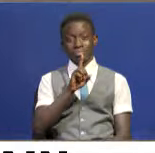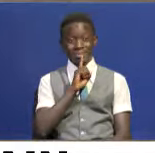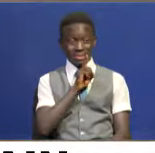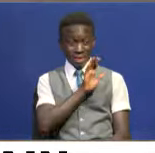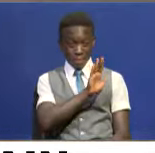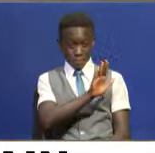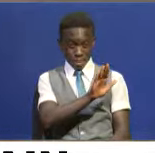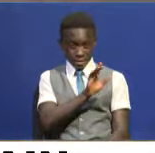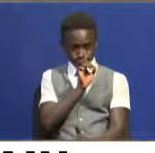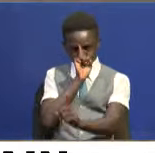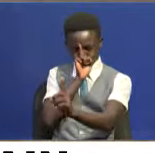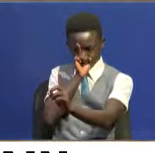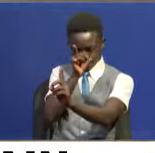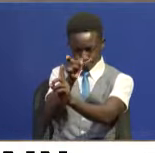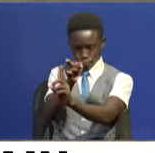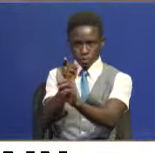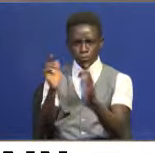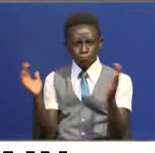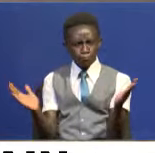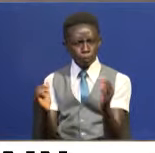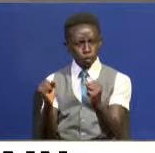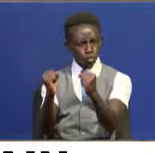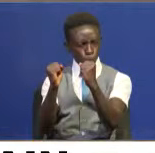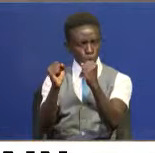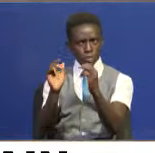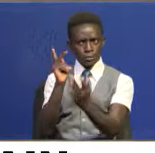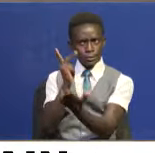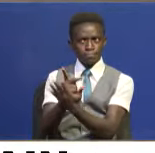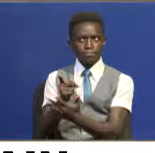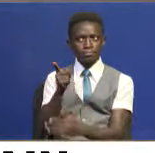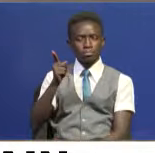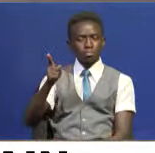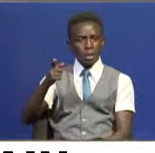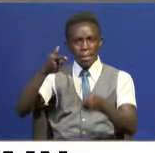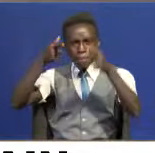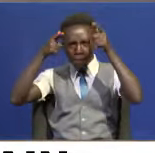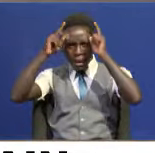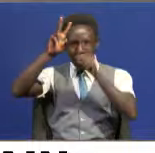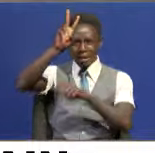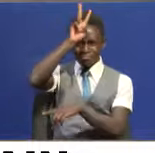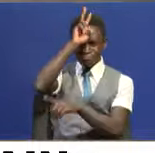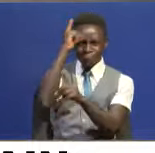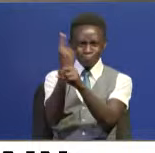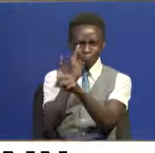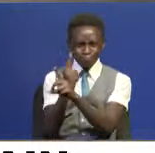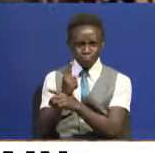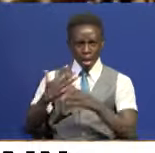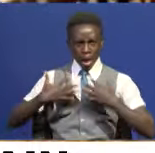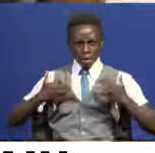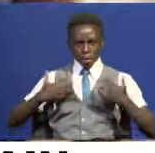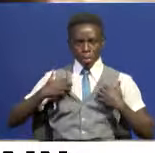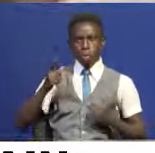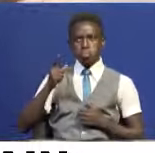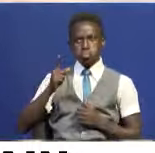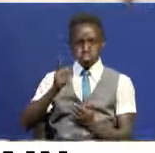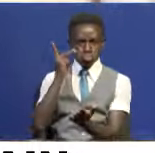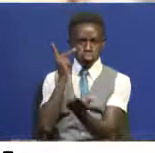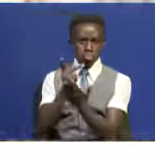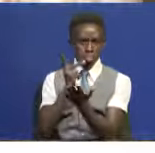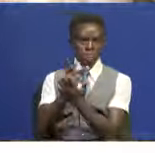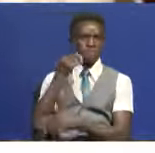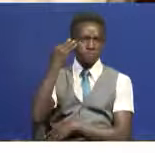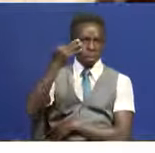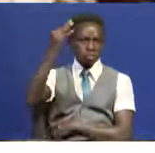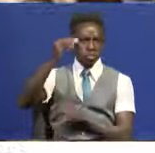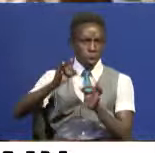target to strengthen the livestock market and increase quality of livestock products. There have been calls for the government and